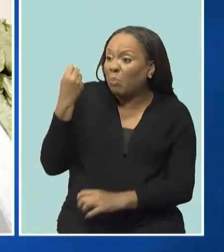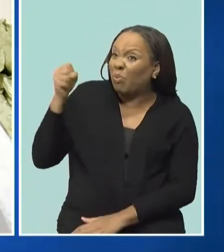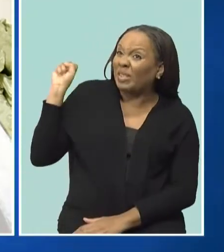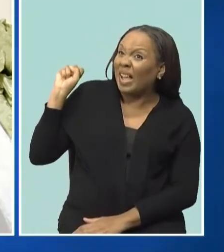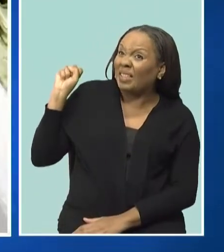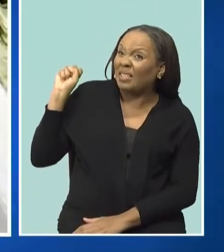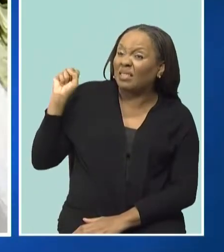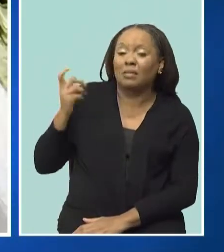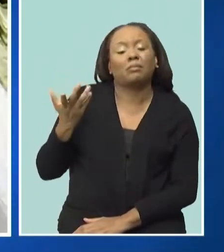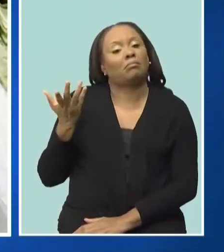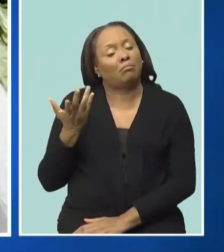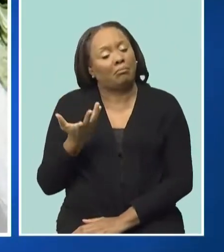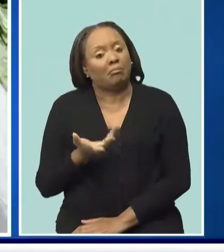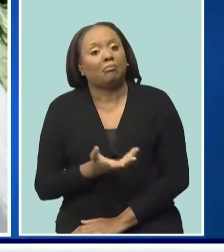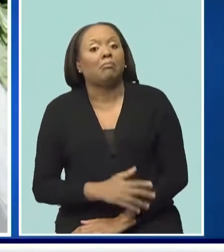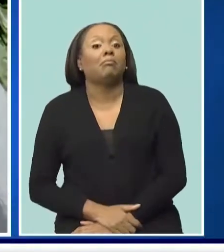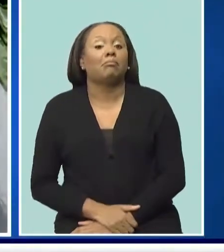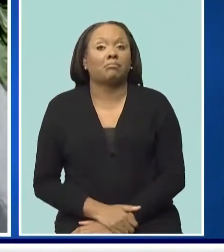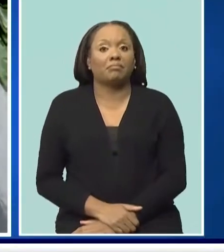Well,